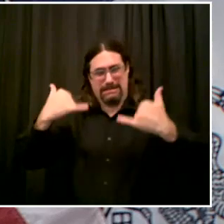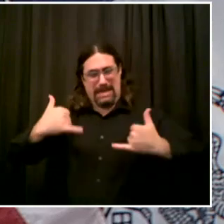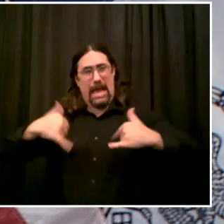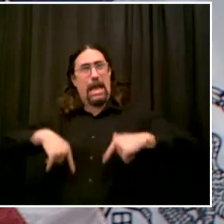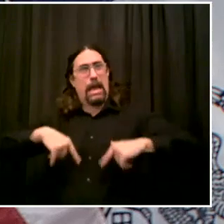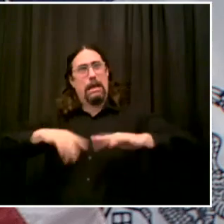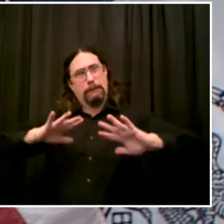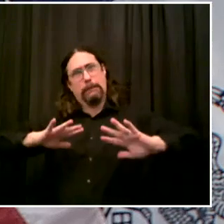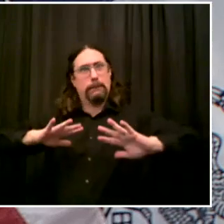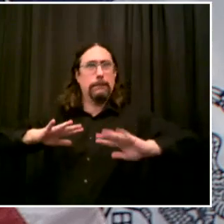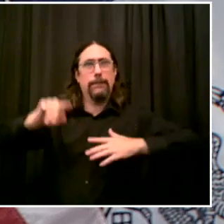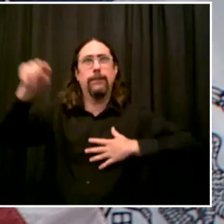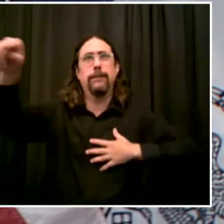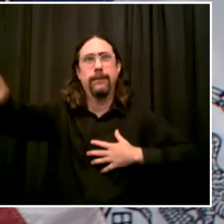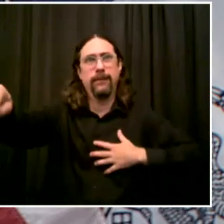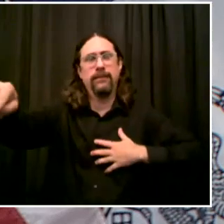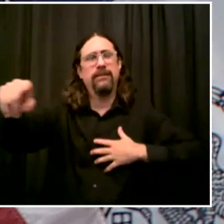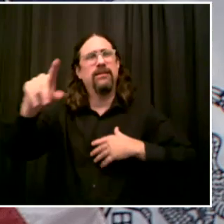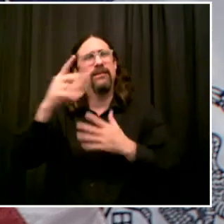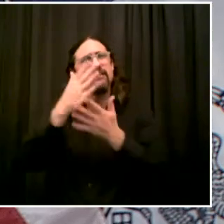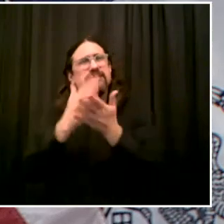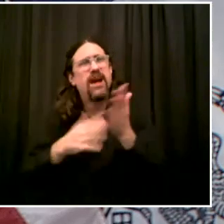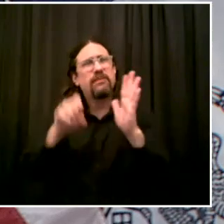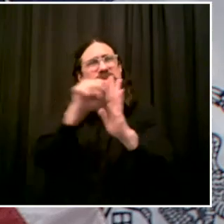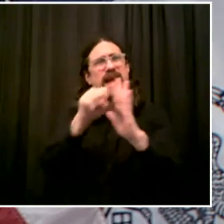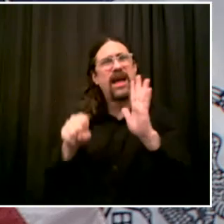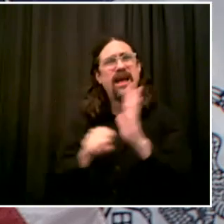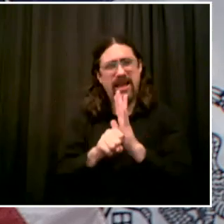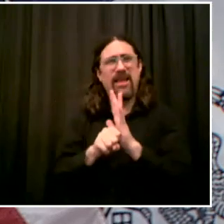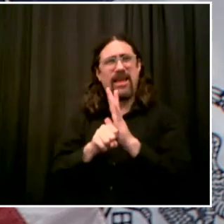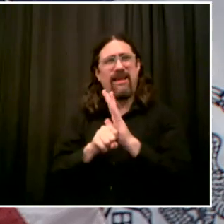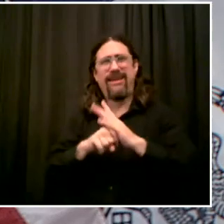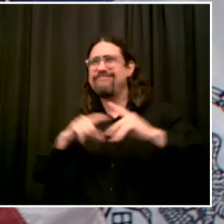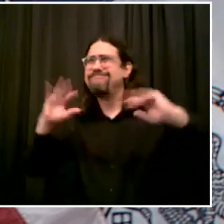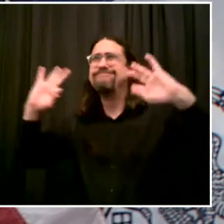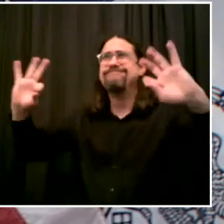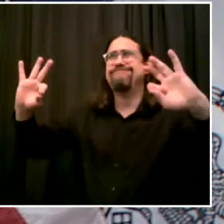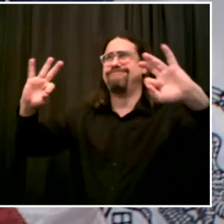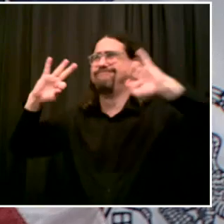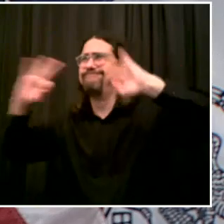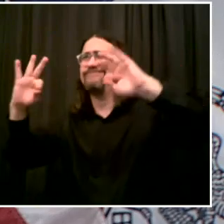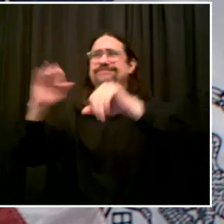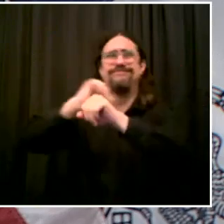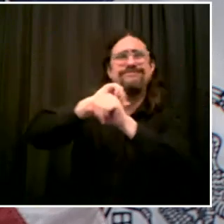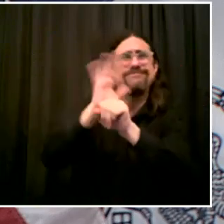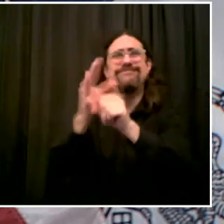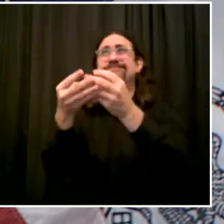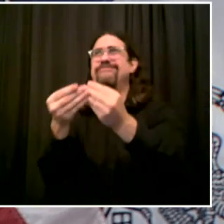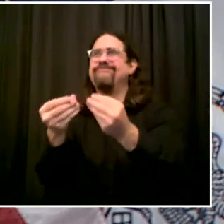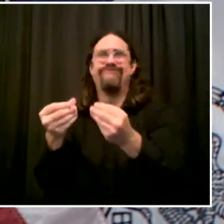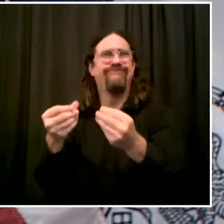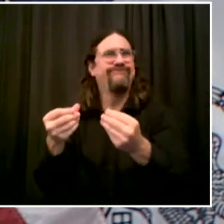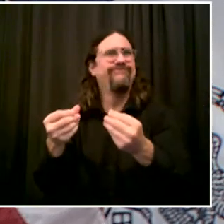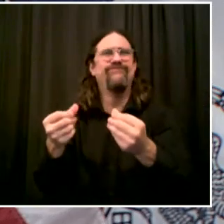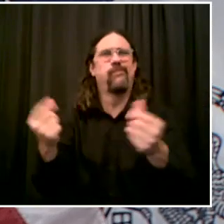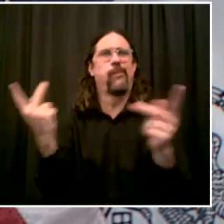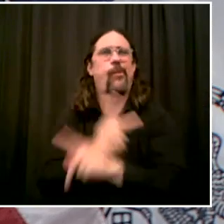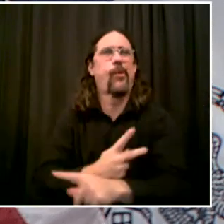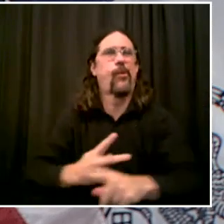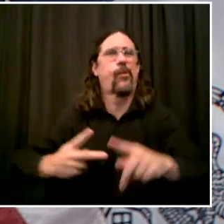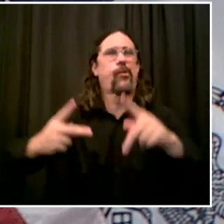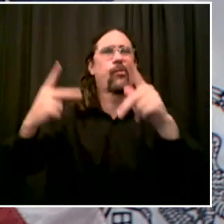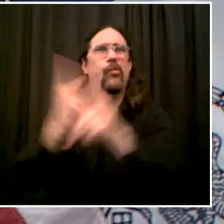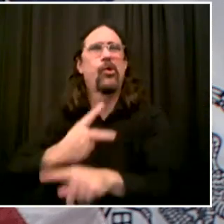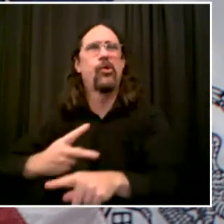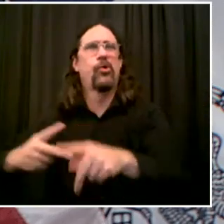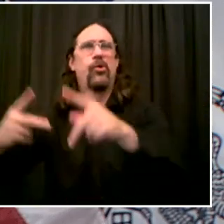it's because they didn't focus on the data and take some of the precautions they might have. And we have to learn from their example and constantly